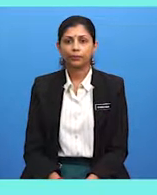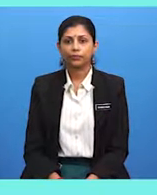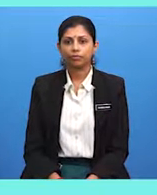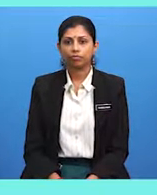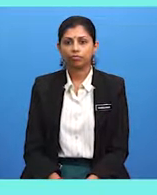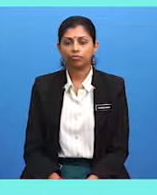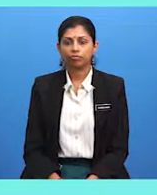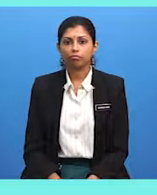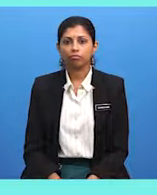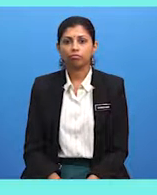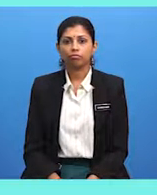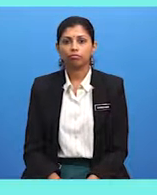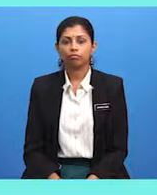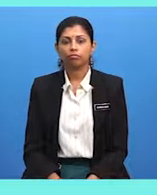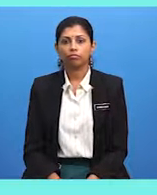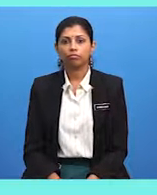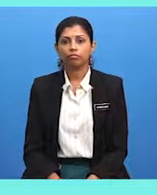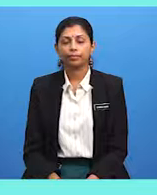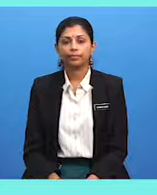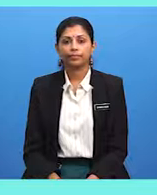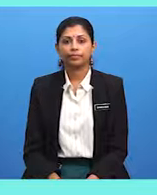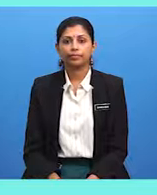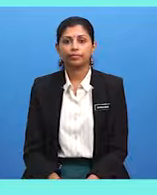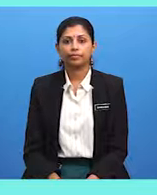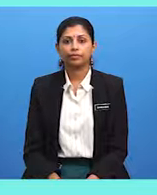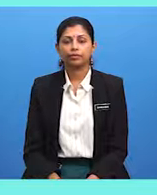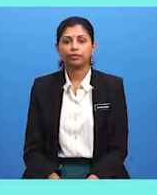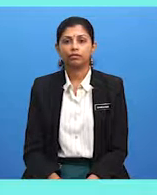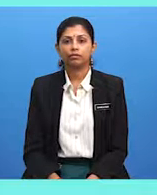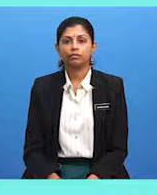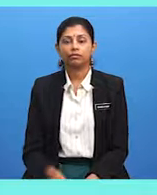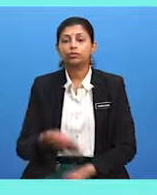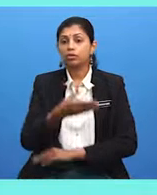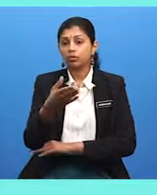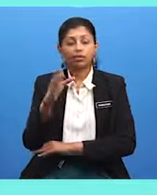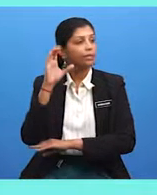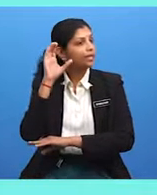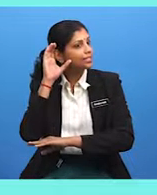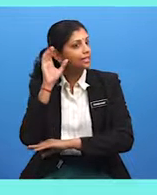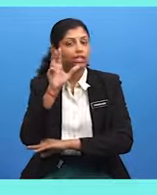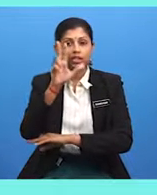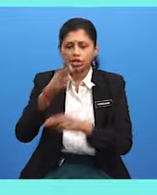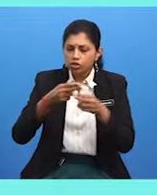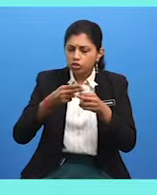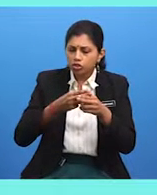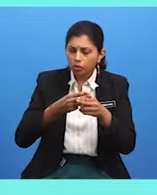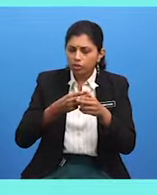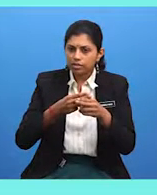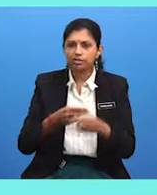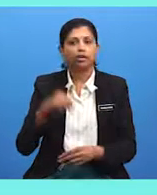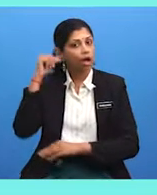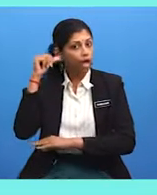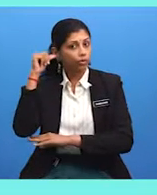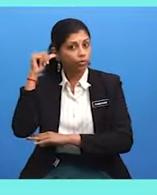of listening to one long text, you listen to 3 shorter ones.